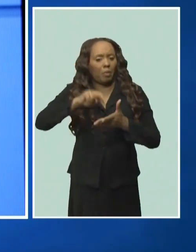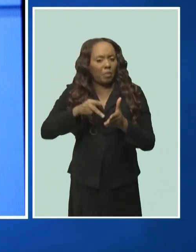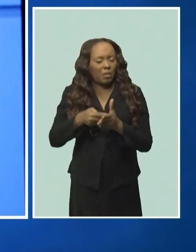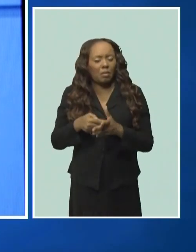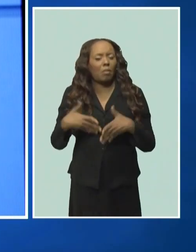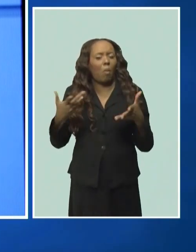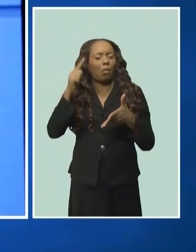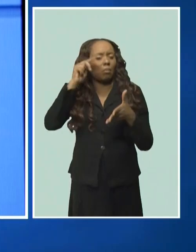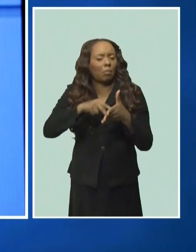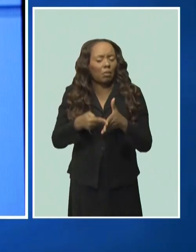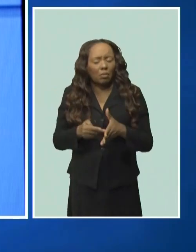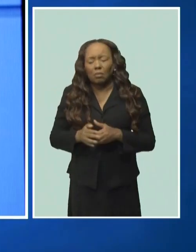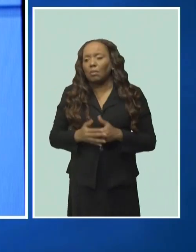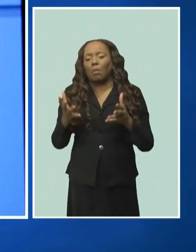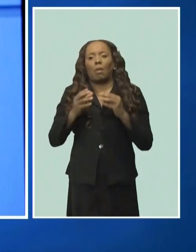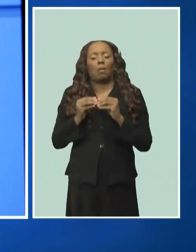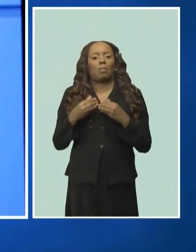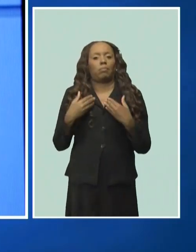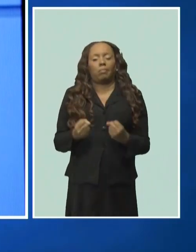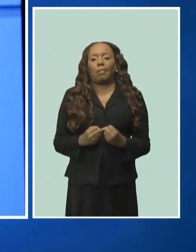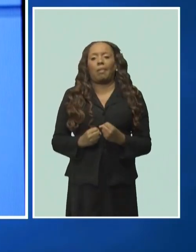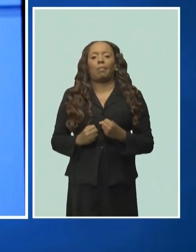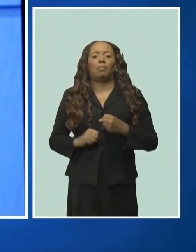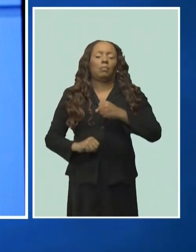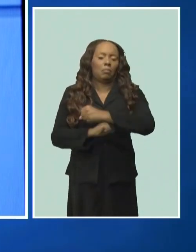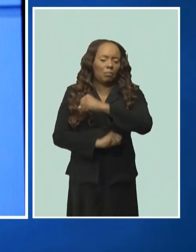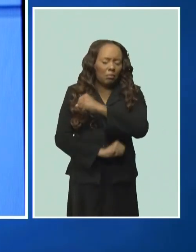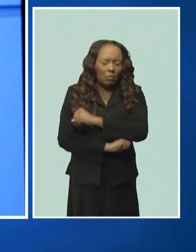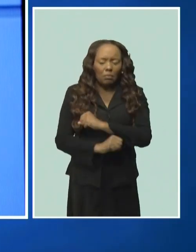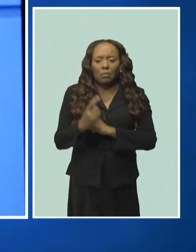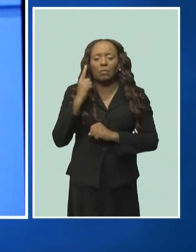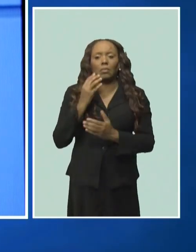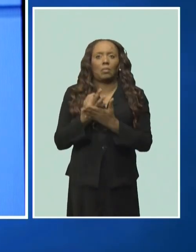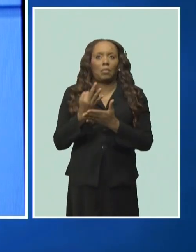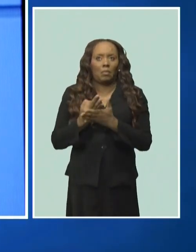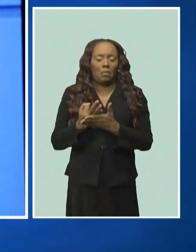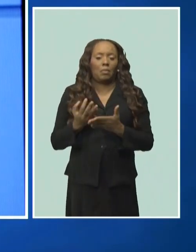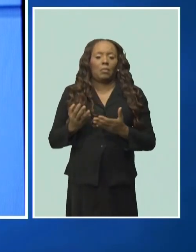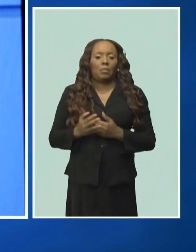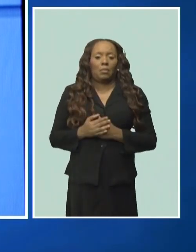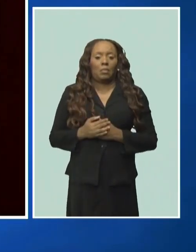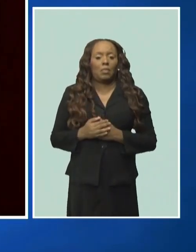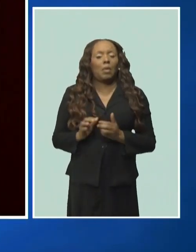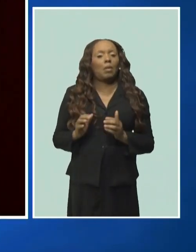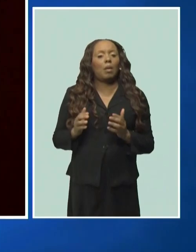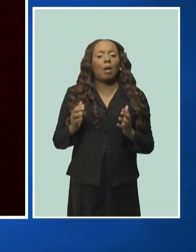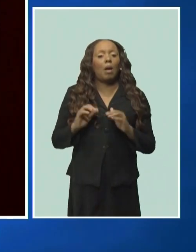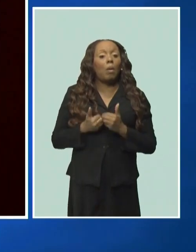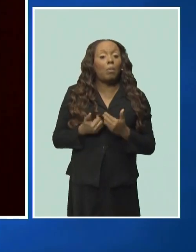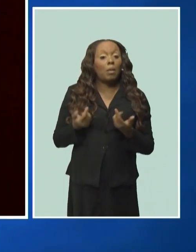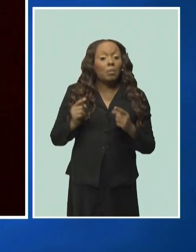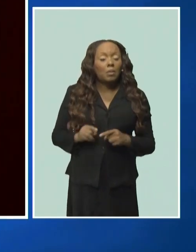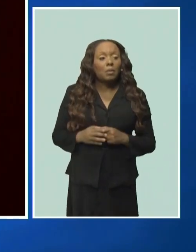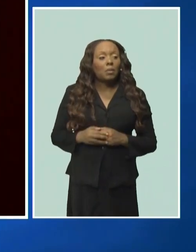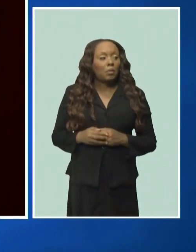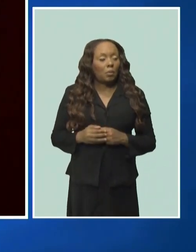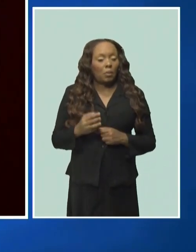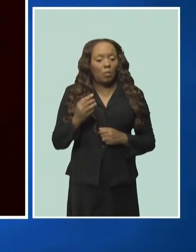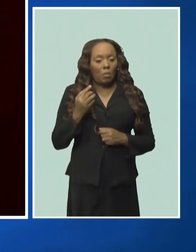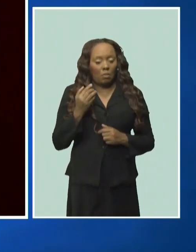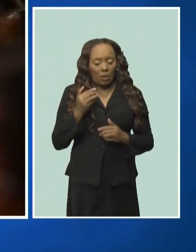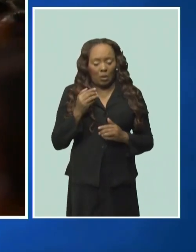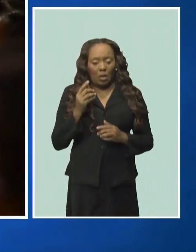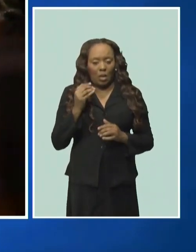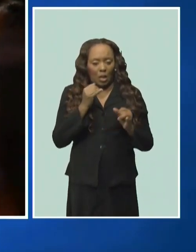financial resilience among the population, which is by one person at a time. The governor said at the same time,